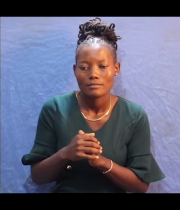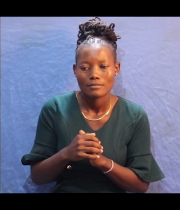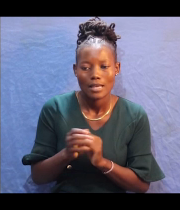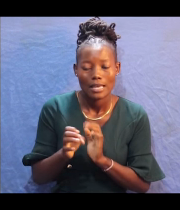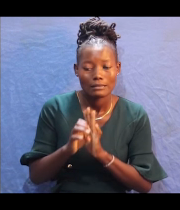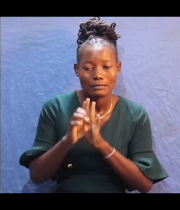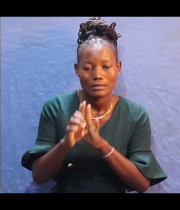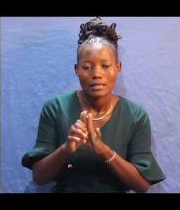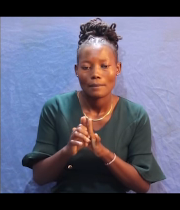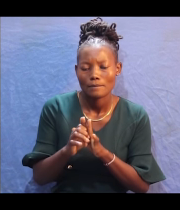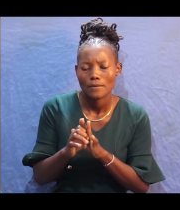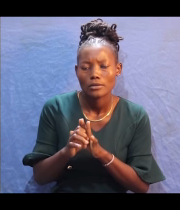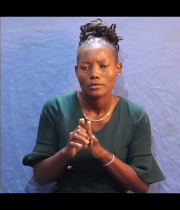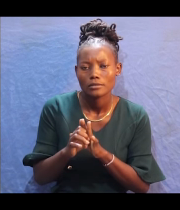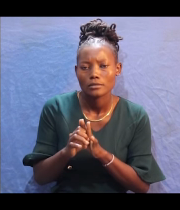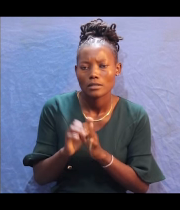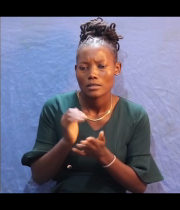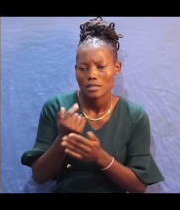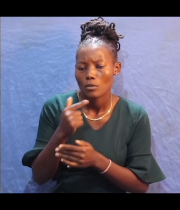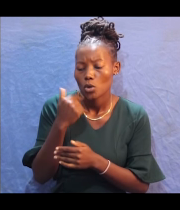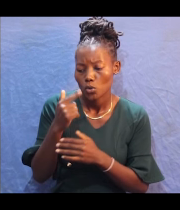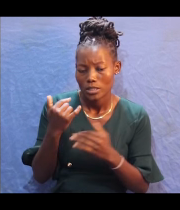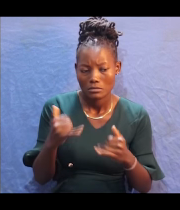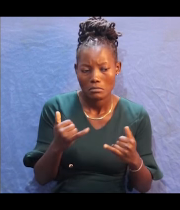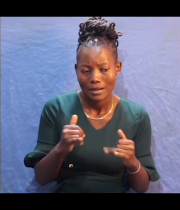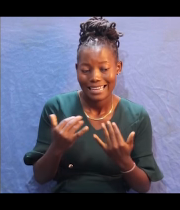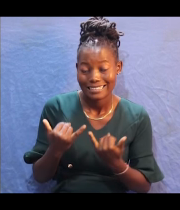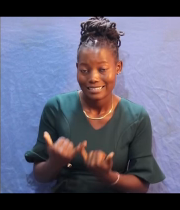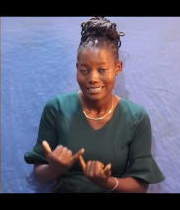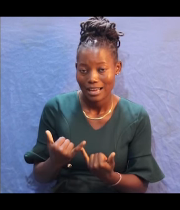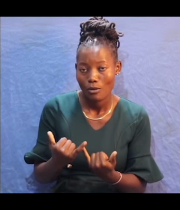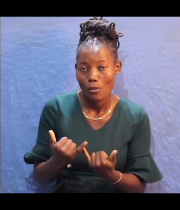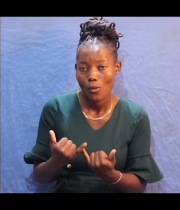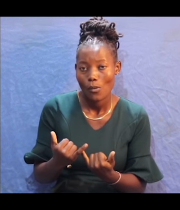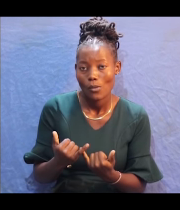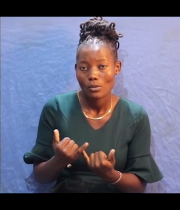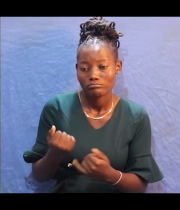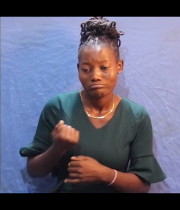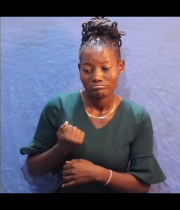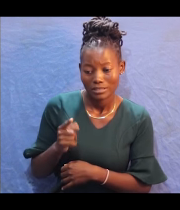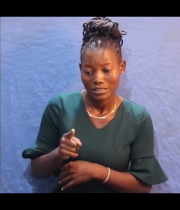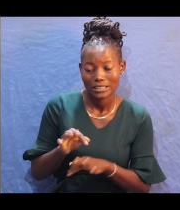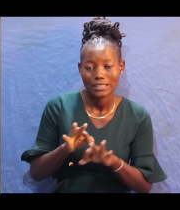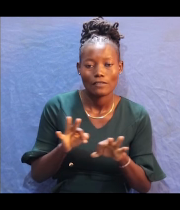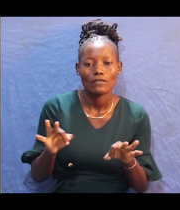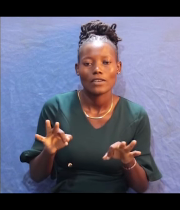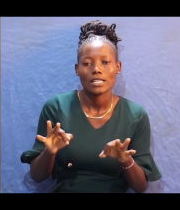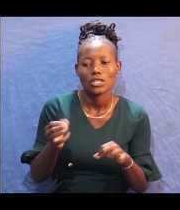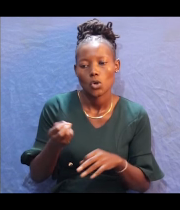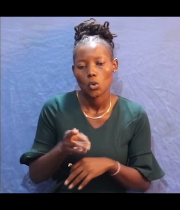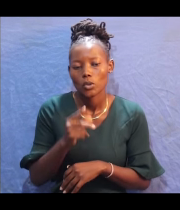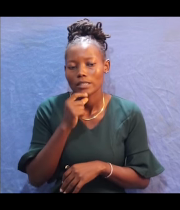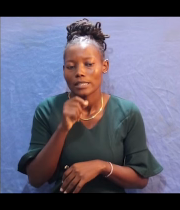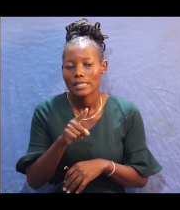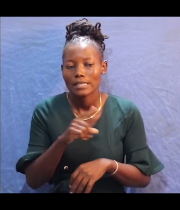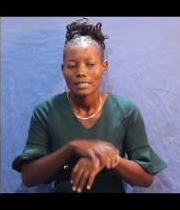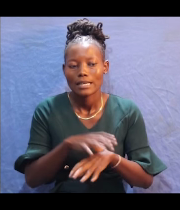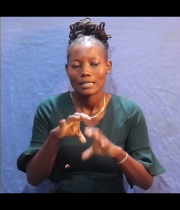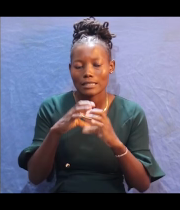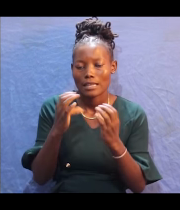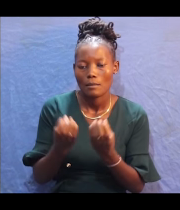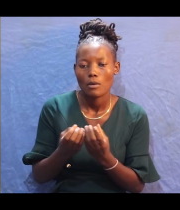shoes of someone who is playing right now. He's or she is on the field. She gets the ball now,